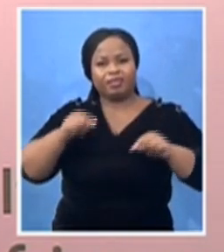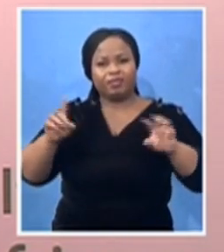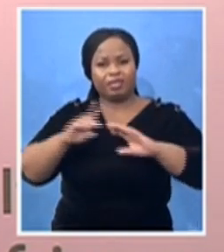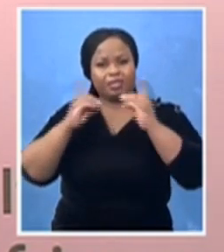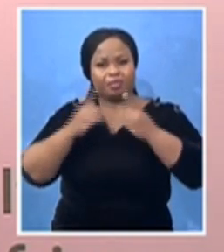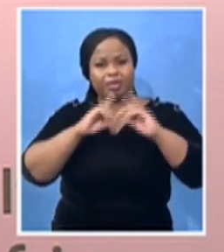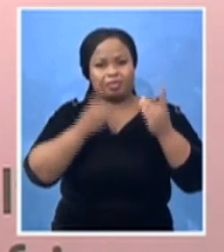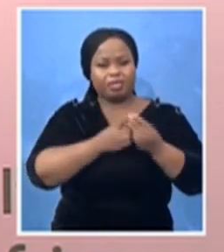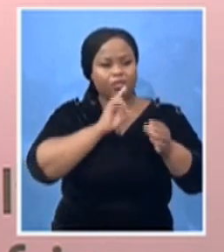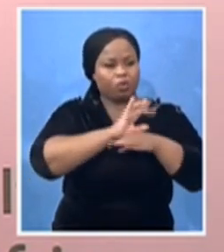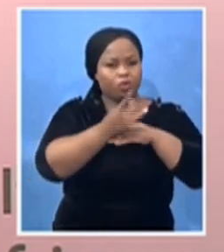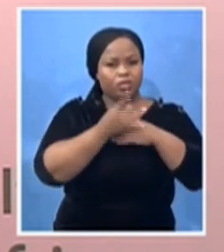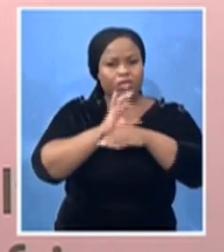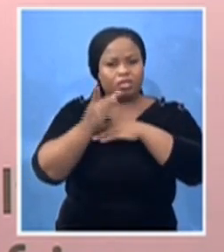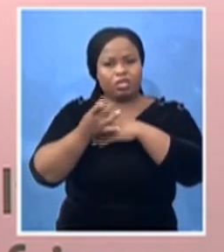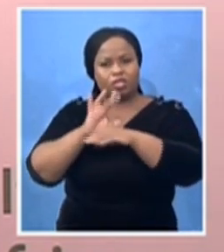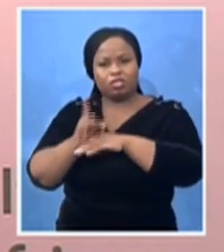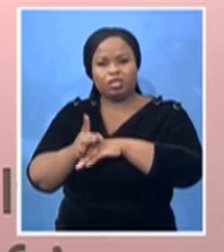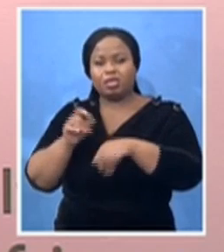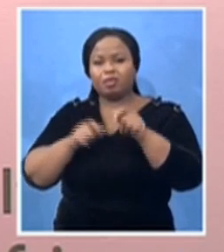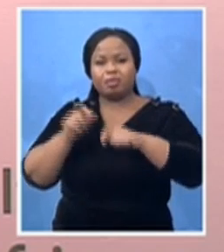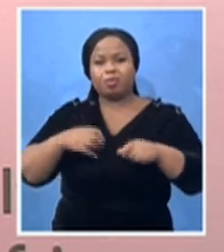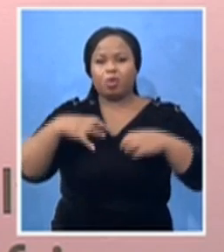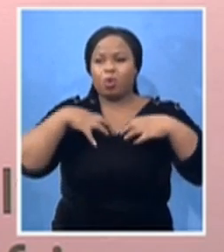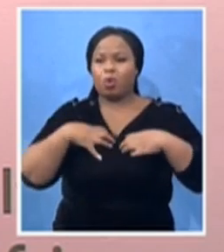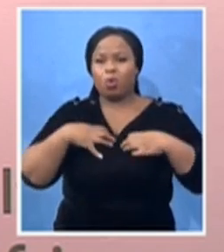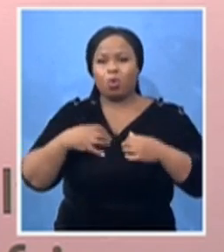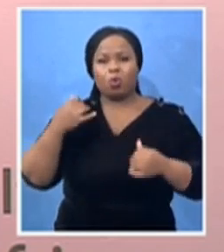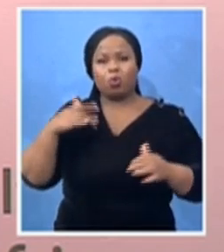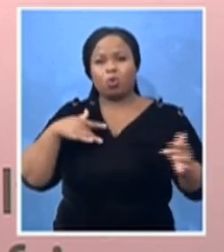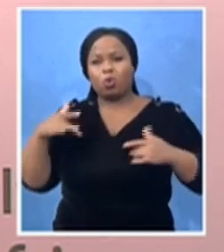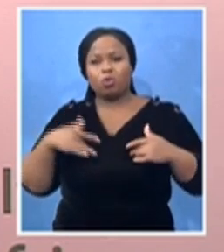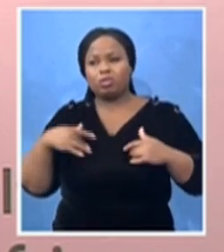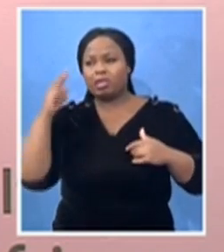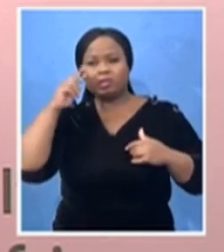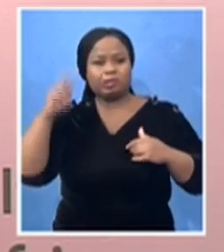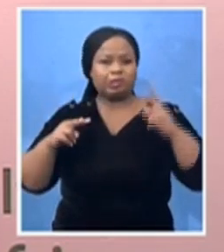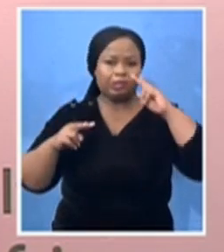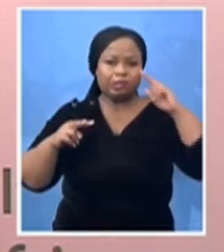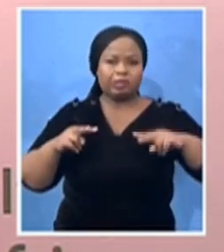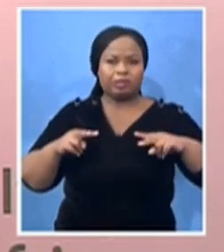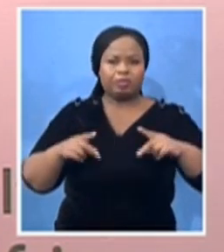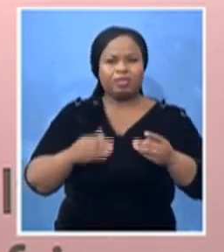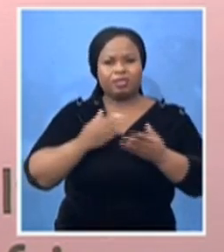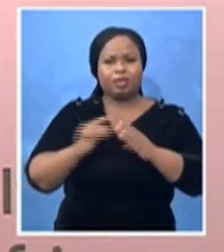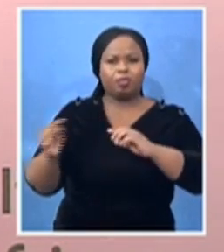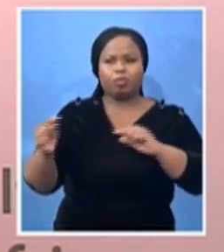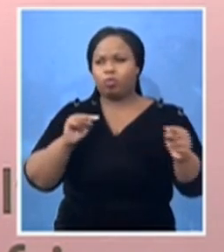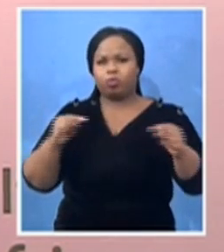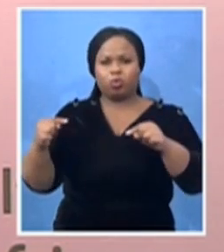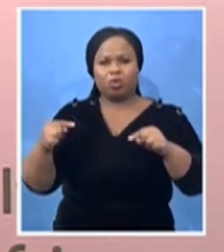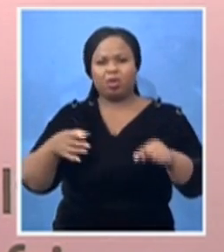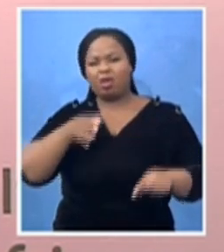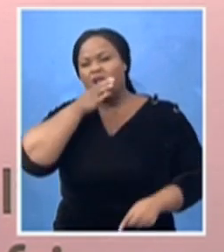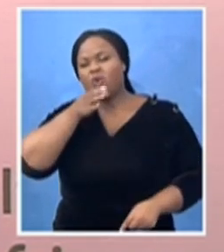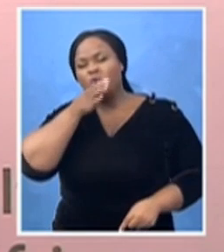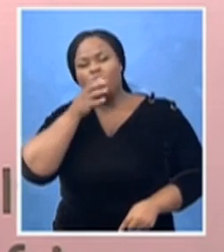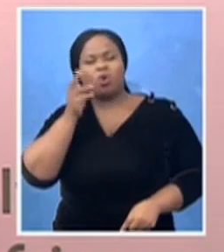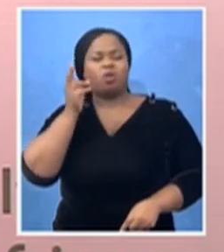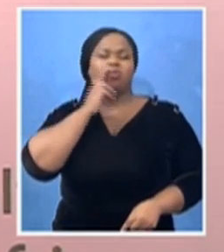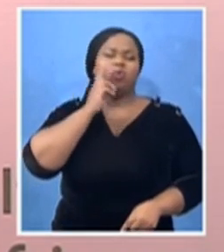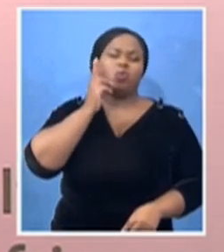their issues, then we have to end up arguing about alcohol, about tobacco. All those